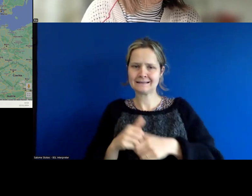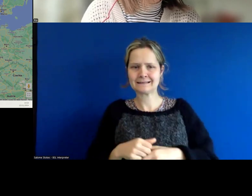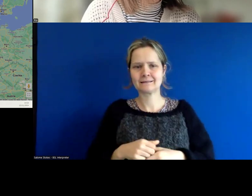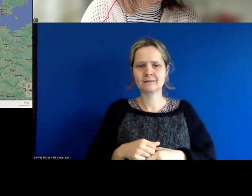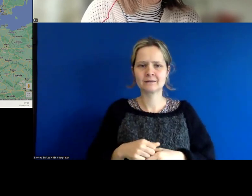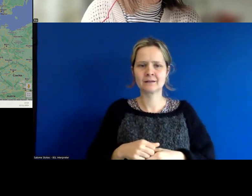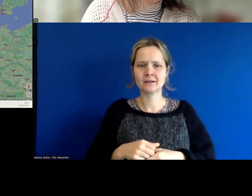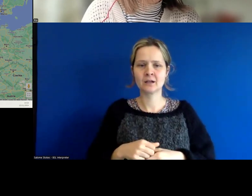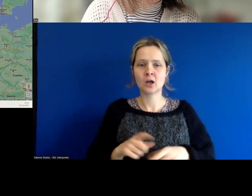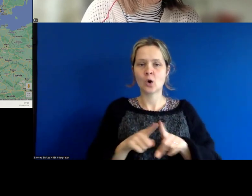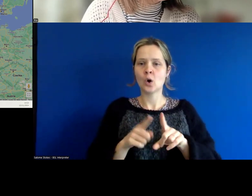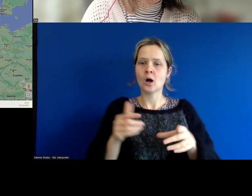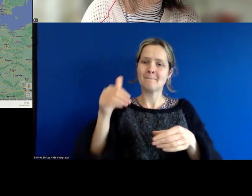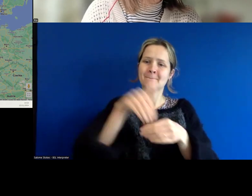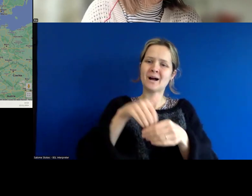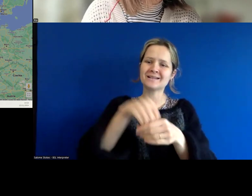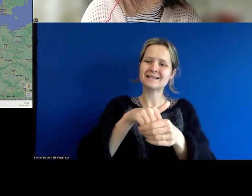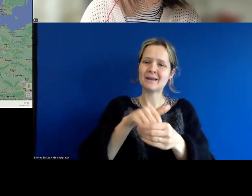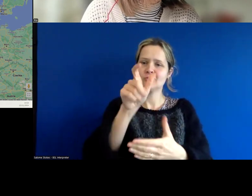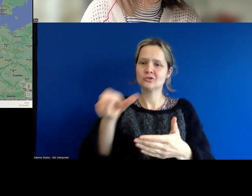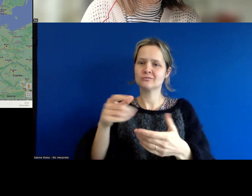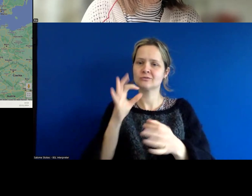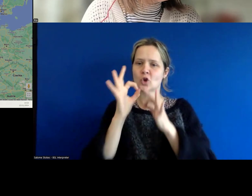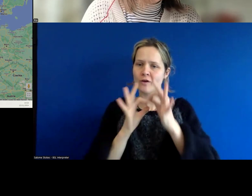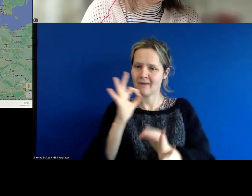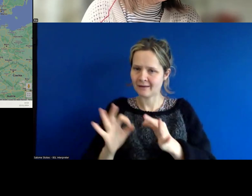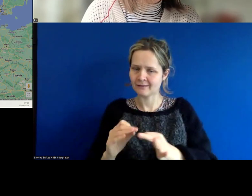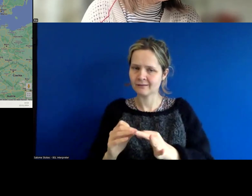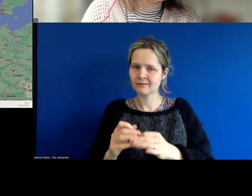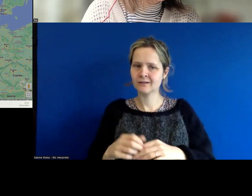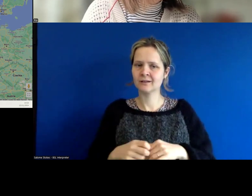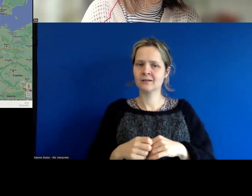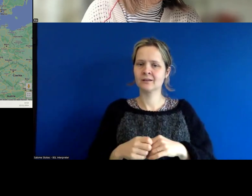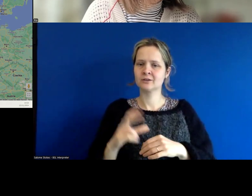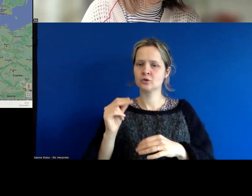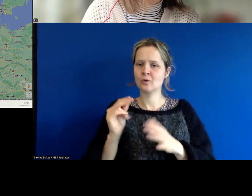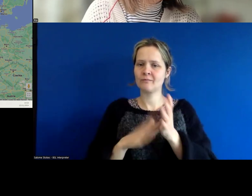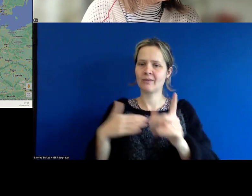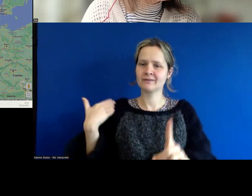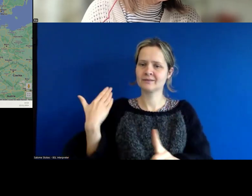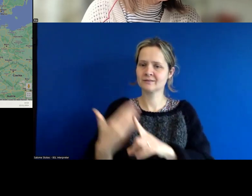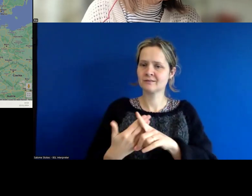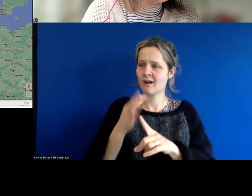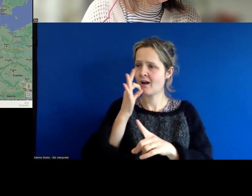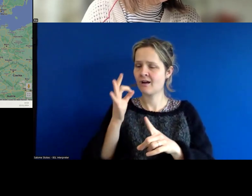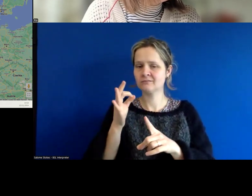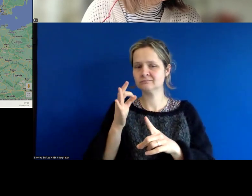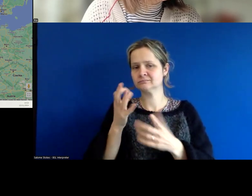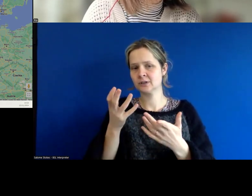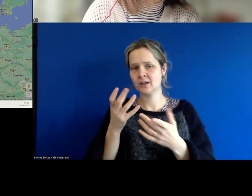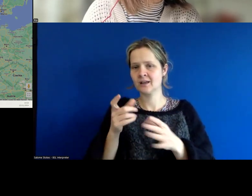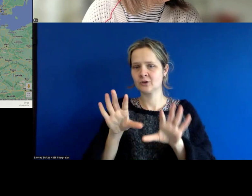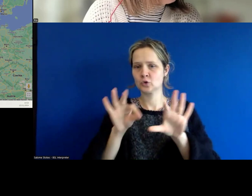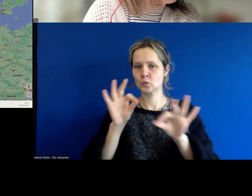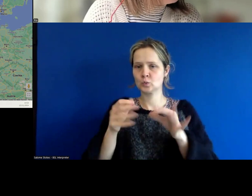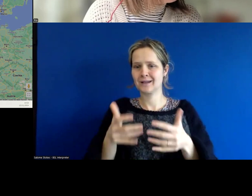the participation survey, so that's engagement. So who's engaged with the arts the previous 12 months? You could select that data. I'm